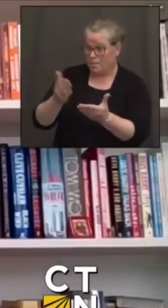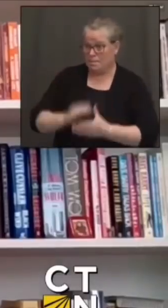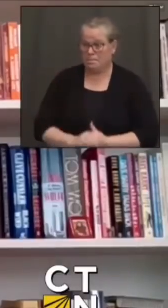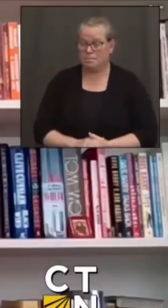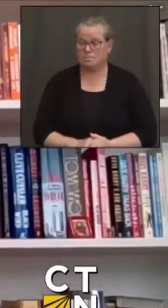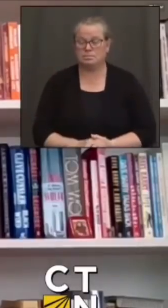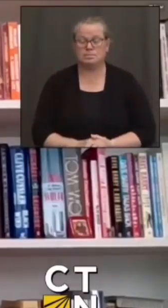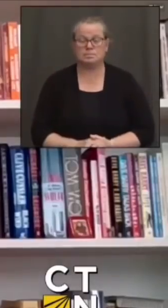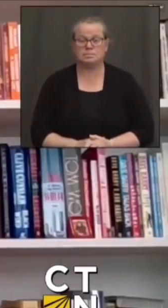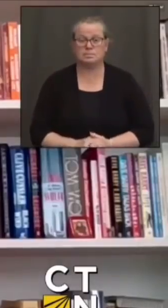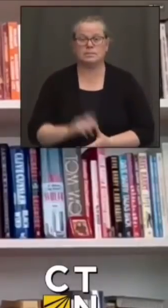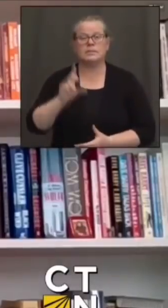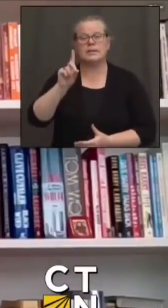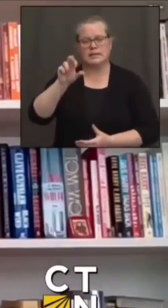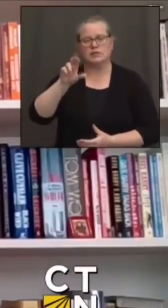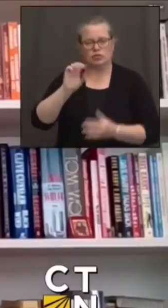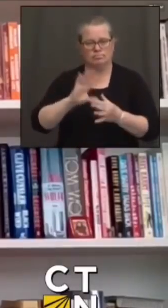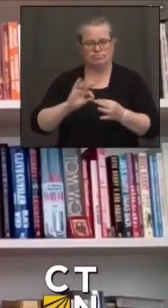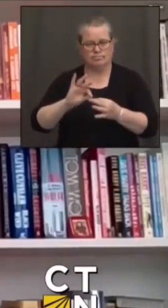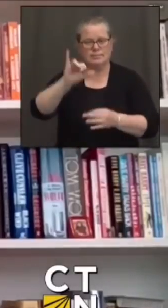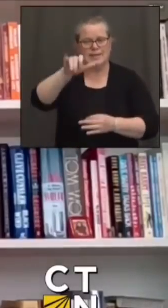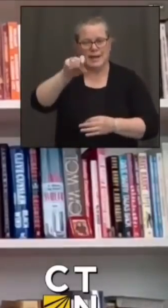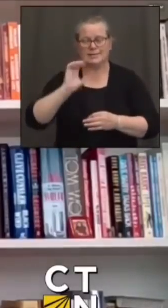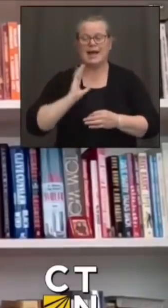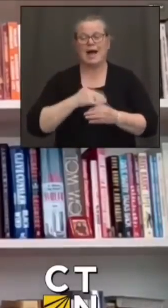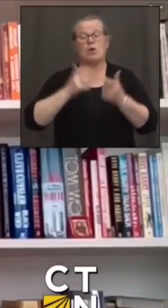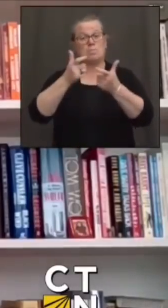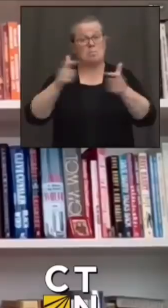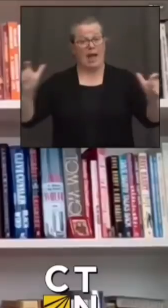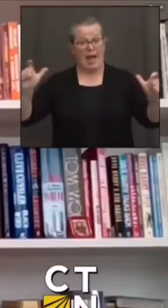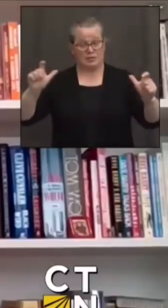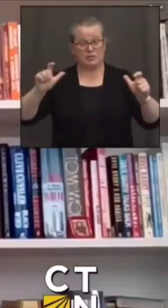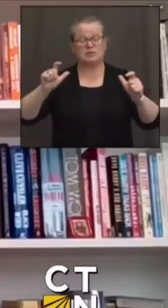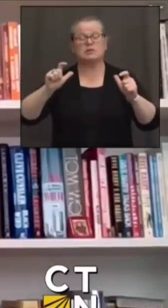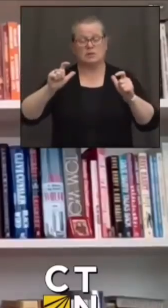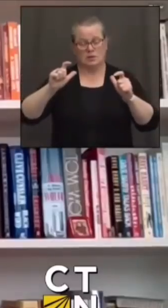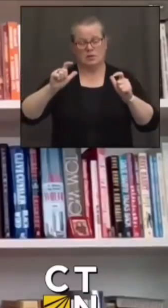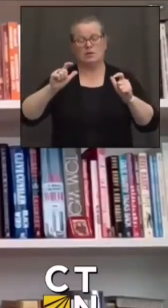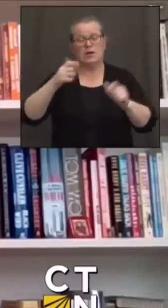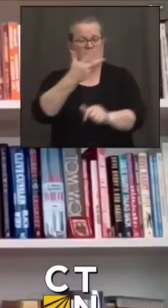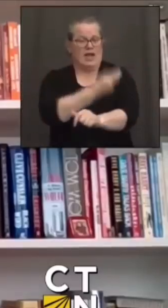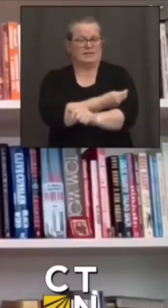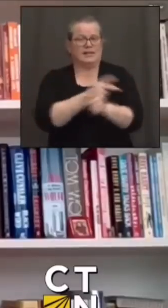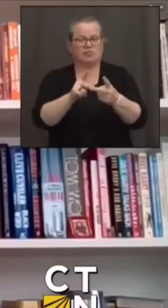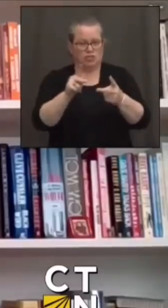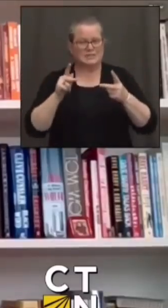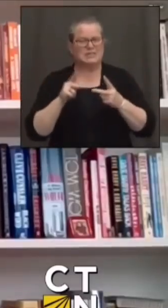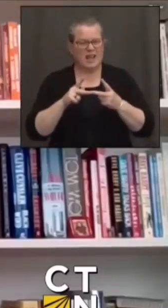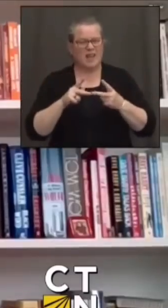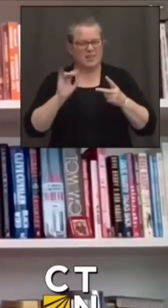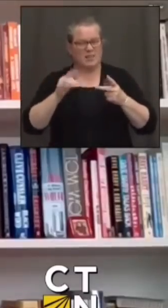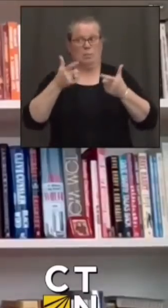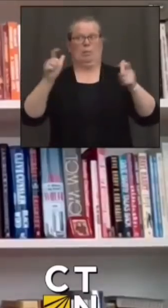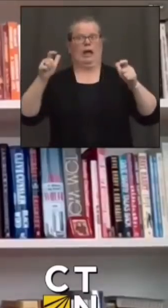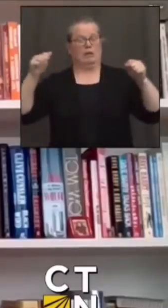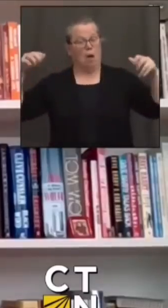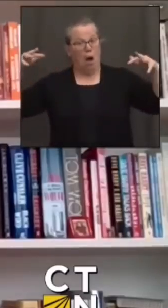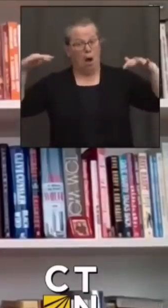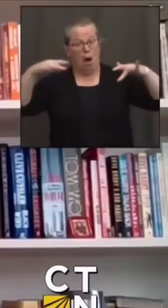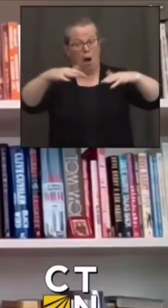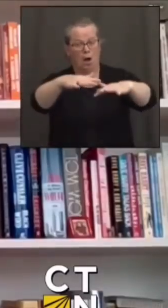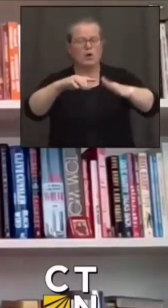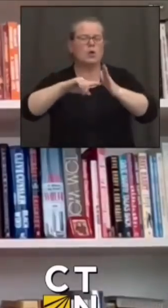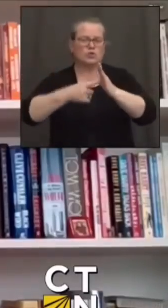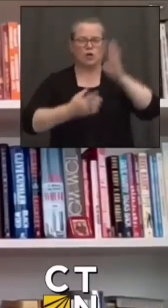Sure. Yes, as you mentioned, our mass vaccination sites are starting to wind down because